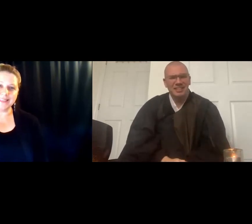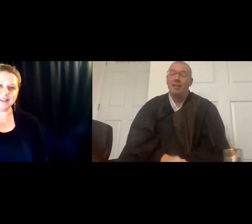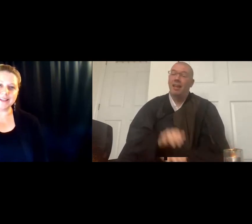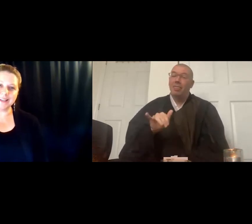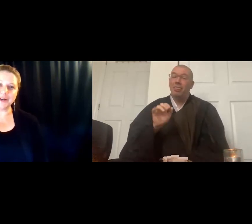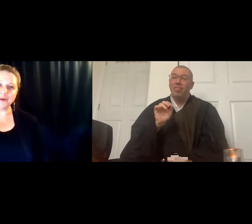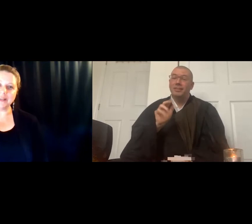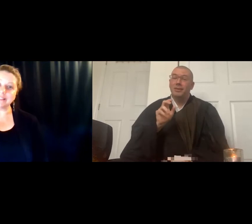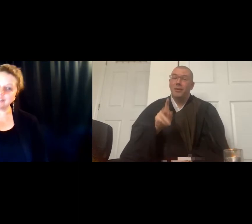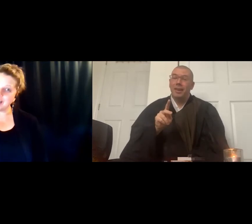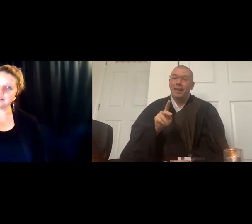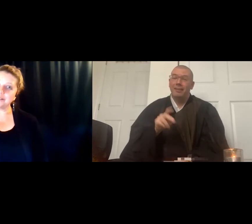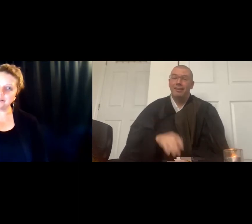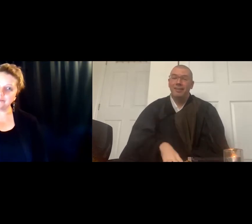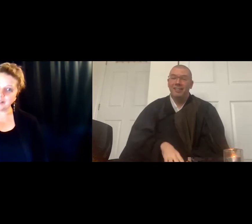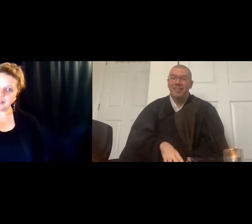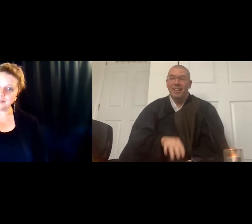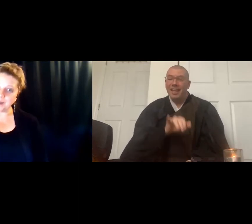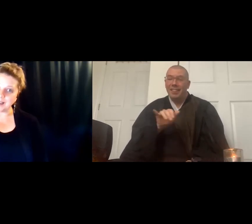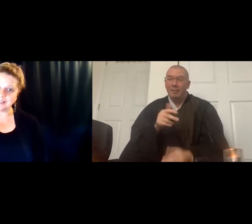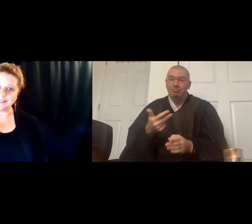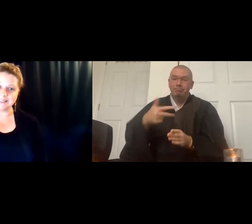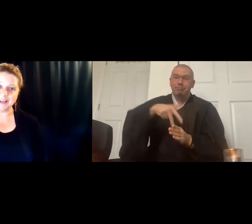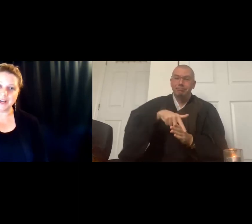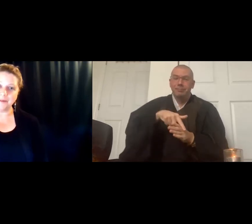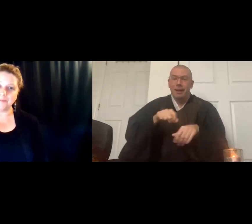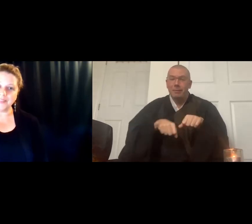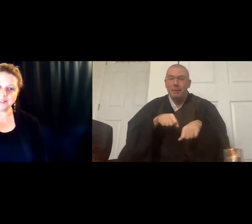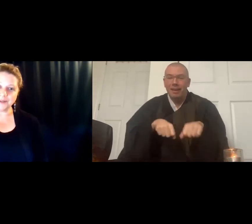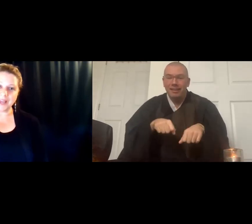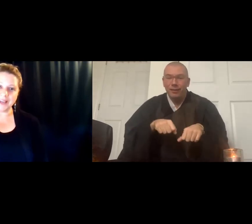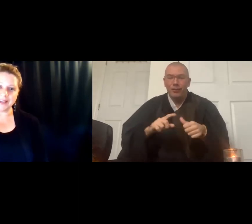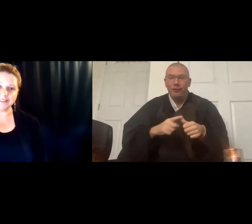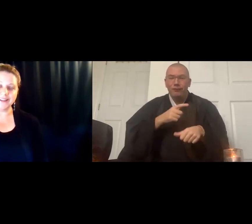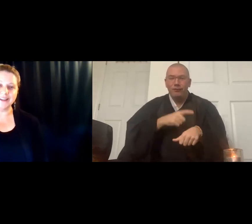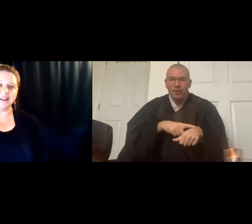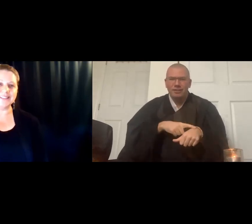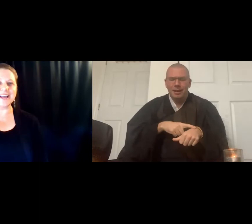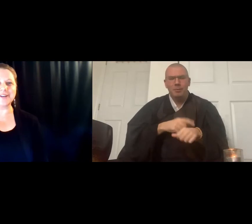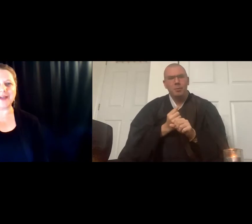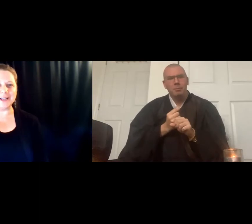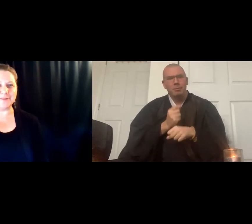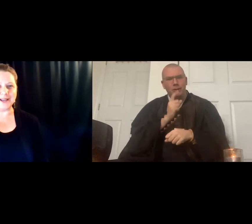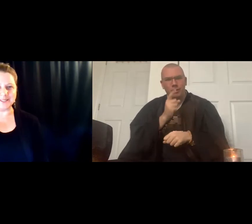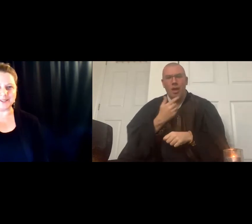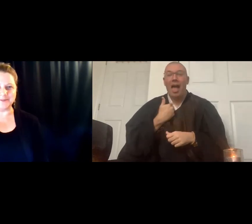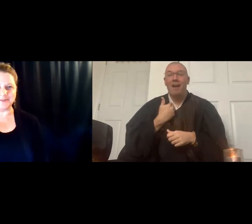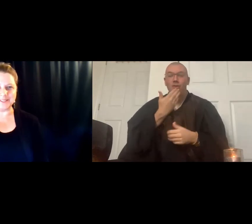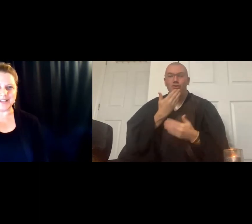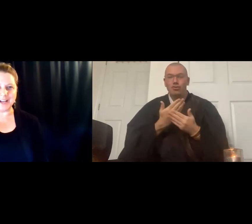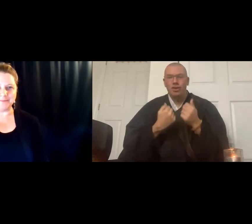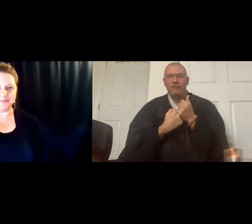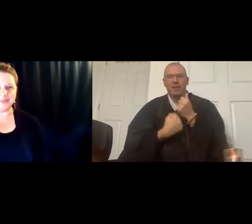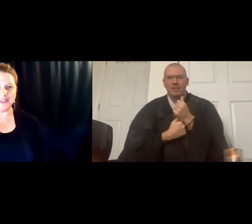And I think, you know, it's a challenge to develop this practice, but that's okay. It's like riding a bicycle the